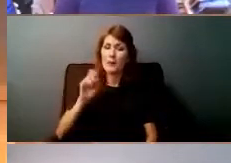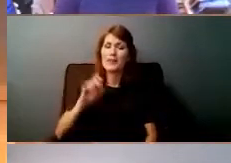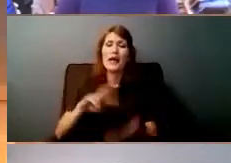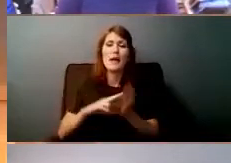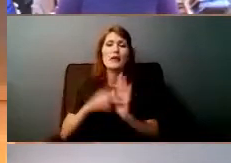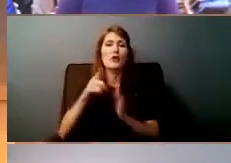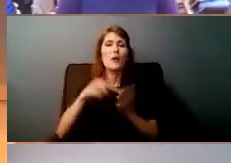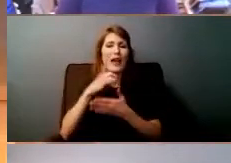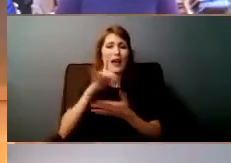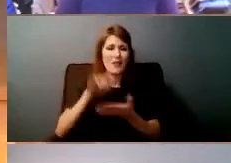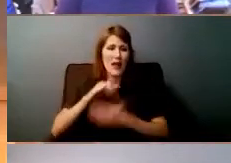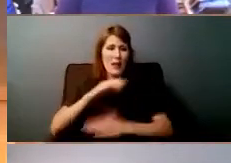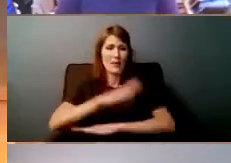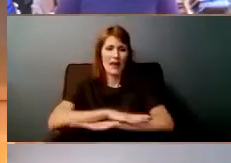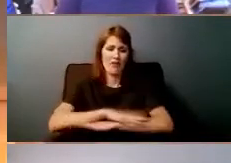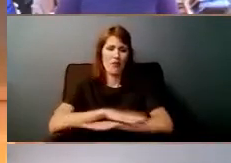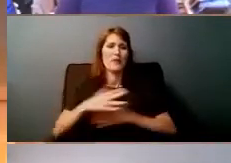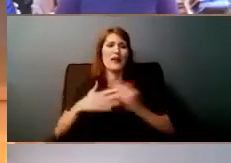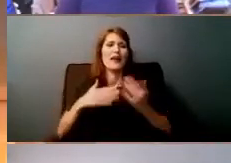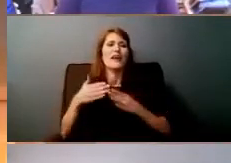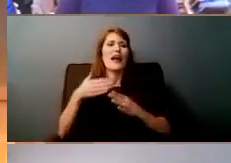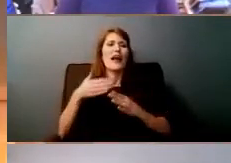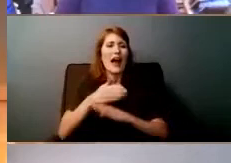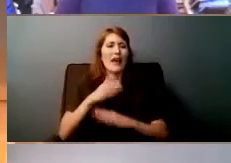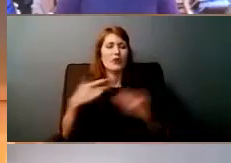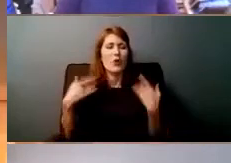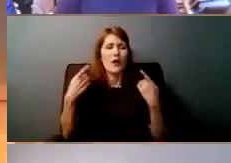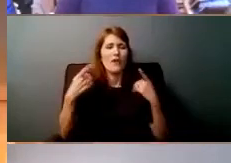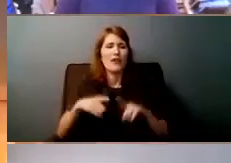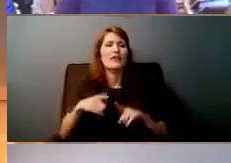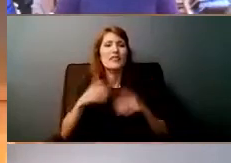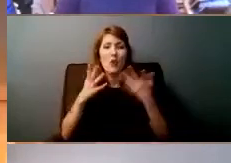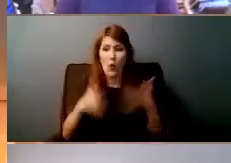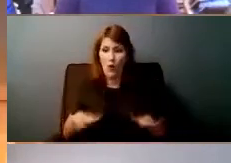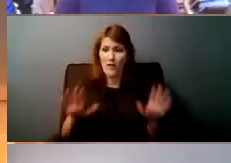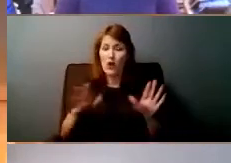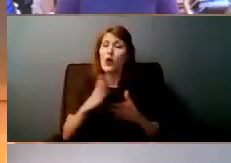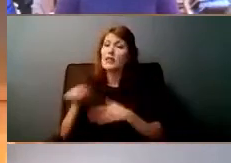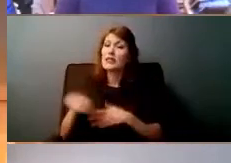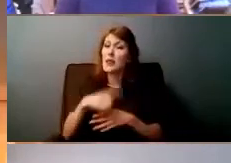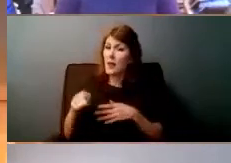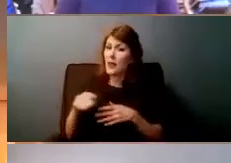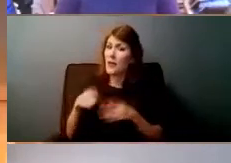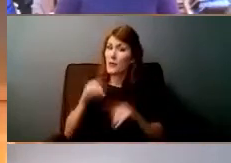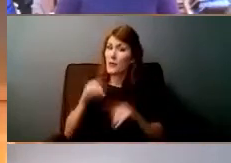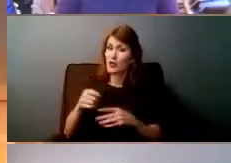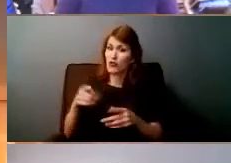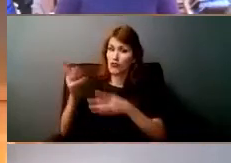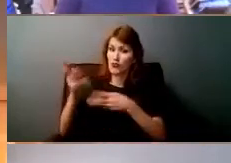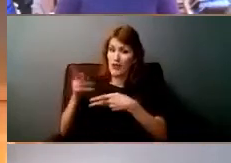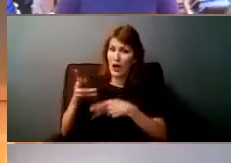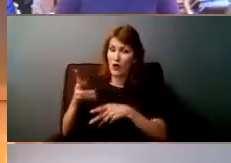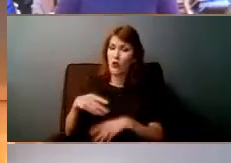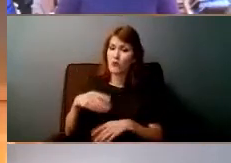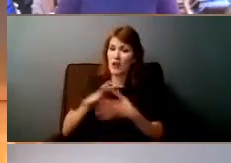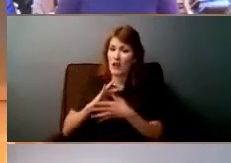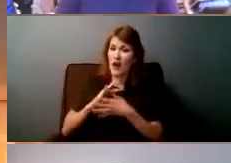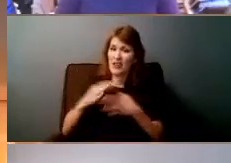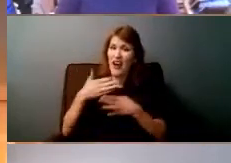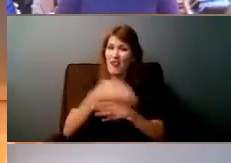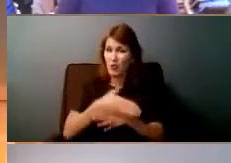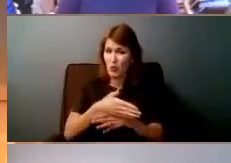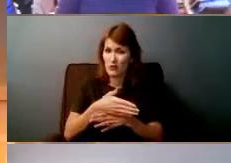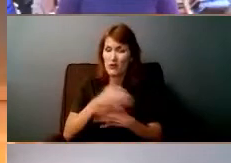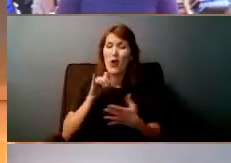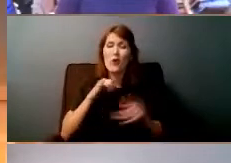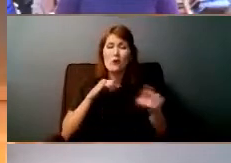platform even after your event is over. Some of them let you download that content after the fact. And so these are questions that, as